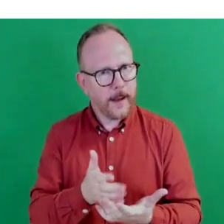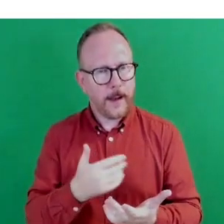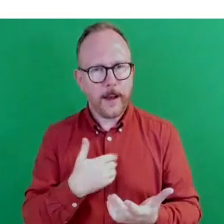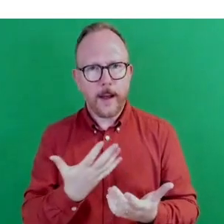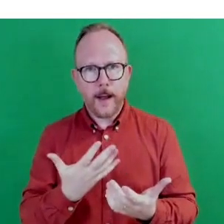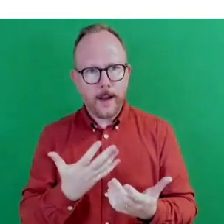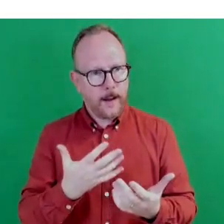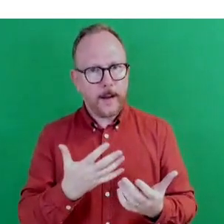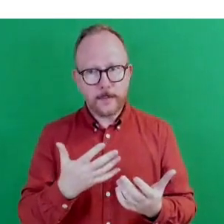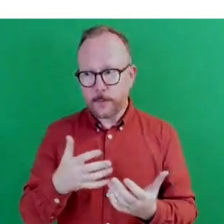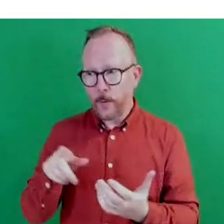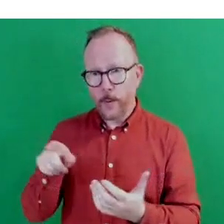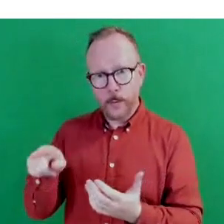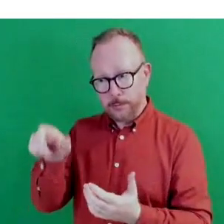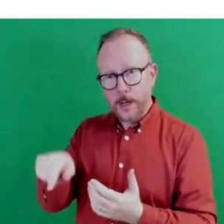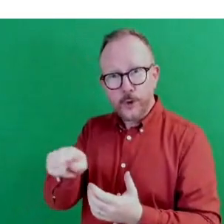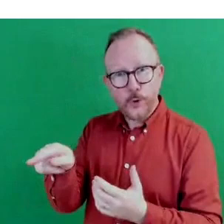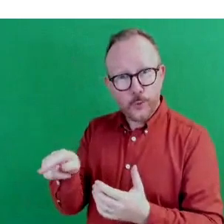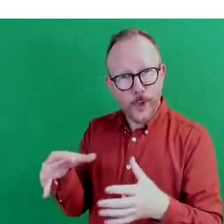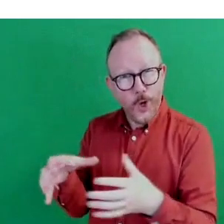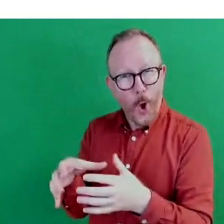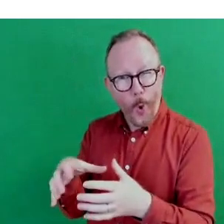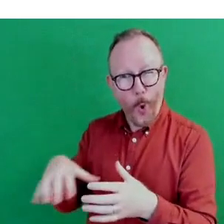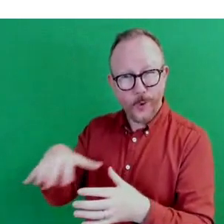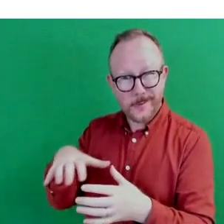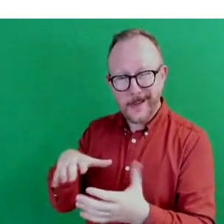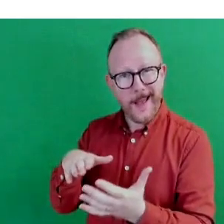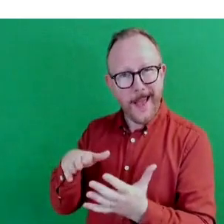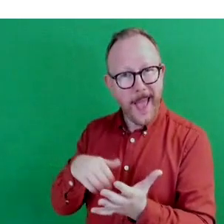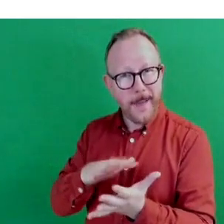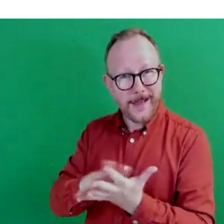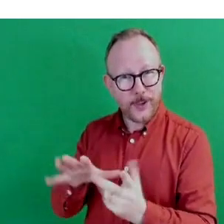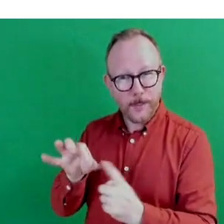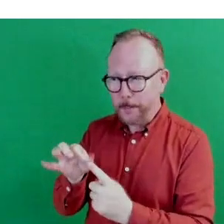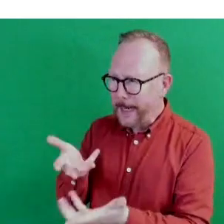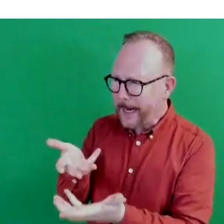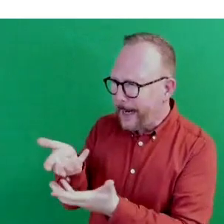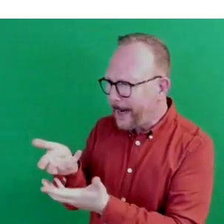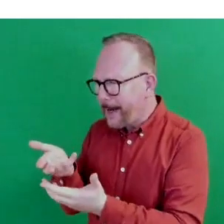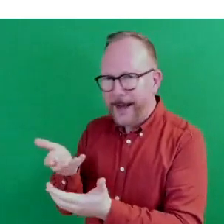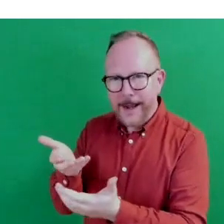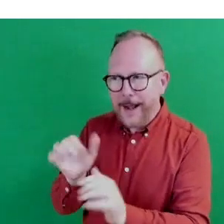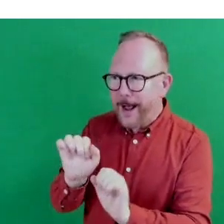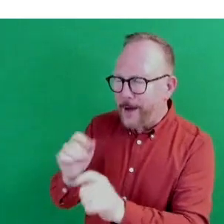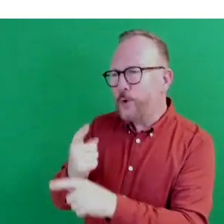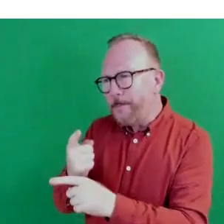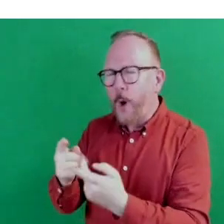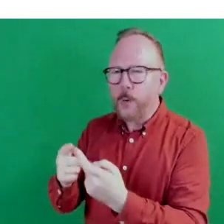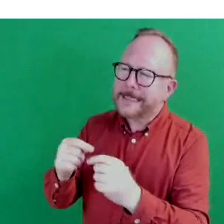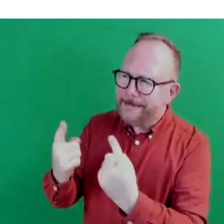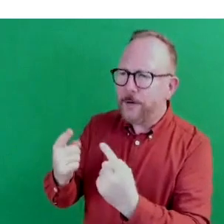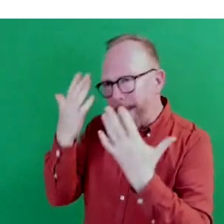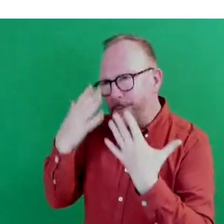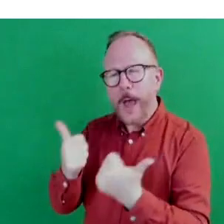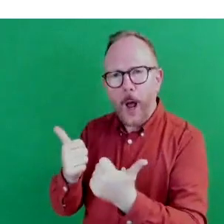cohorts so far talking about, you know, the different mental health difficulties they're going to be working with, and one of the things we really focus on that